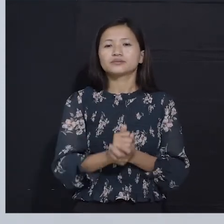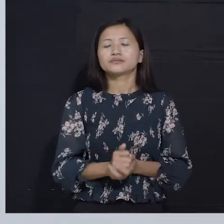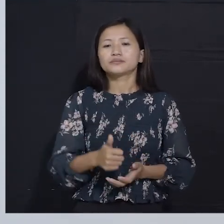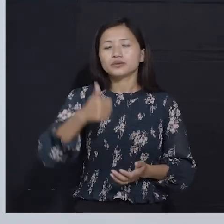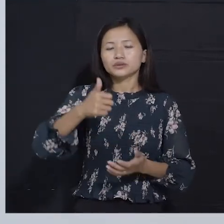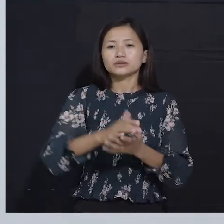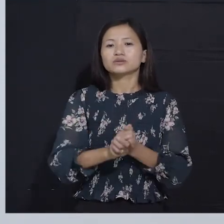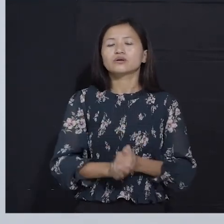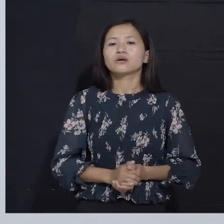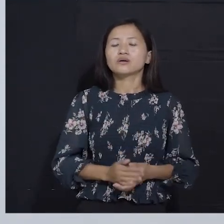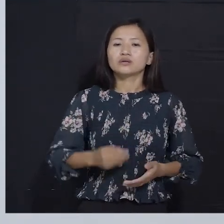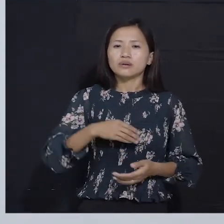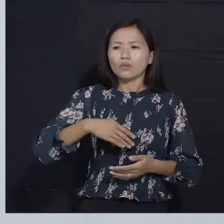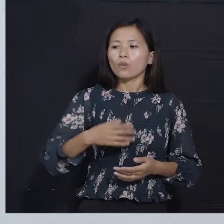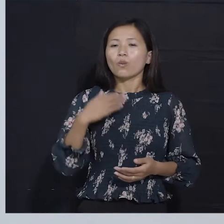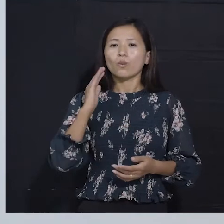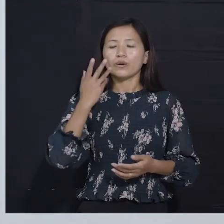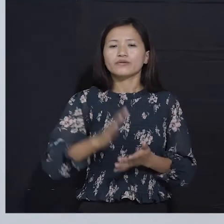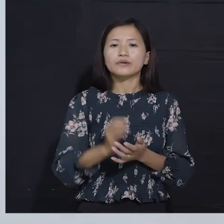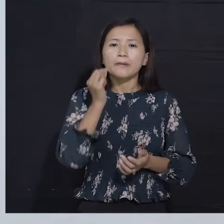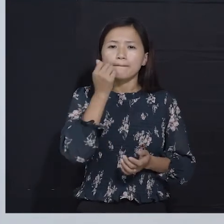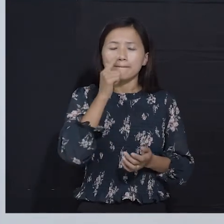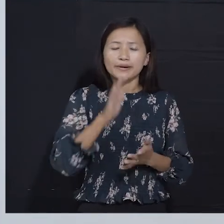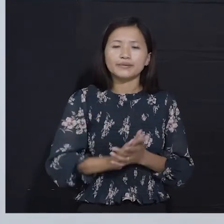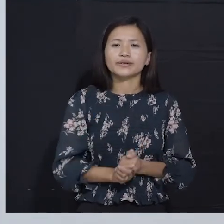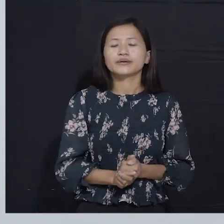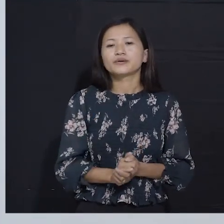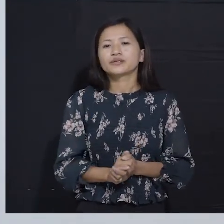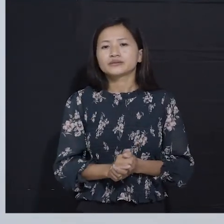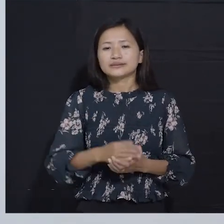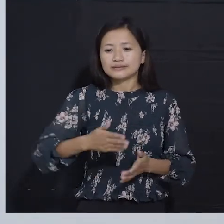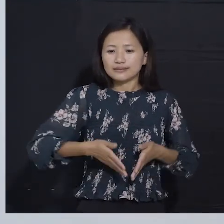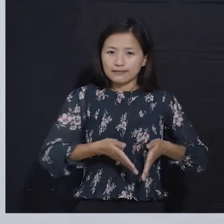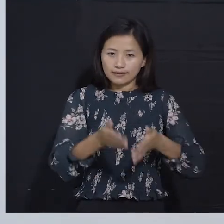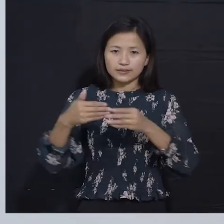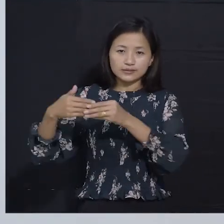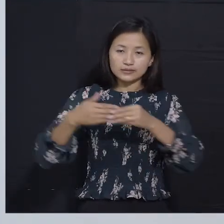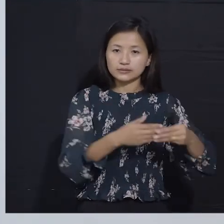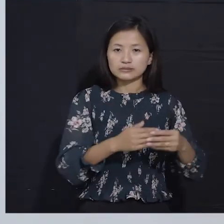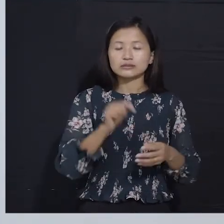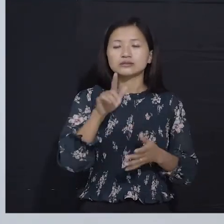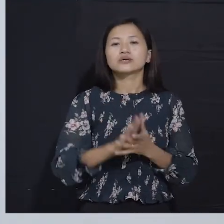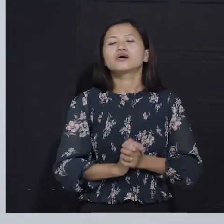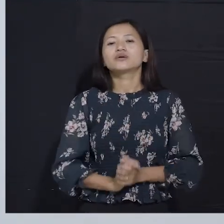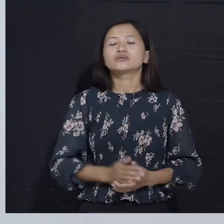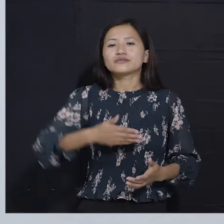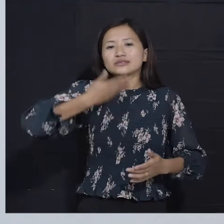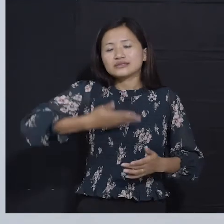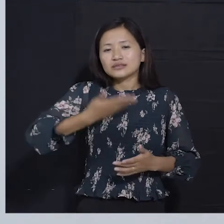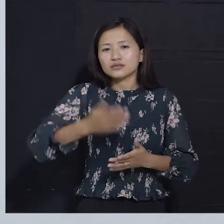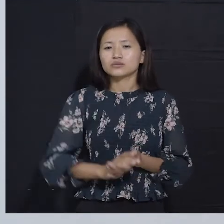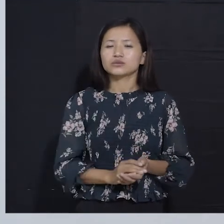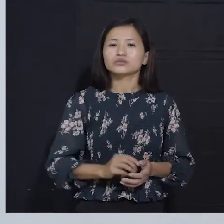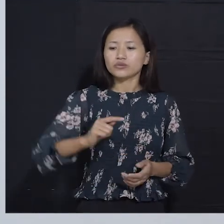in everything. When your parents guide you, sometimes you might not like it, but they are teaching you because you are going to use